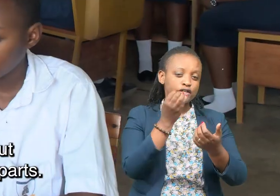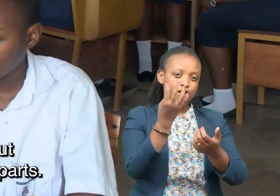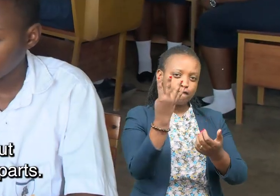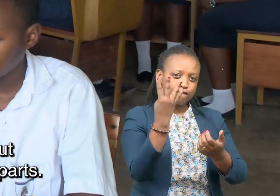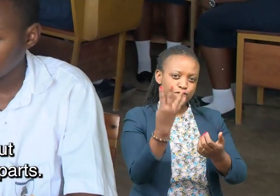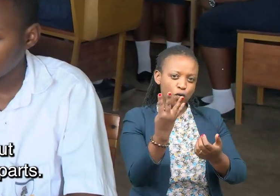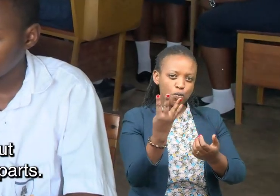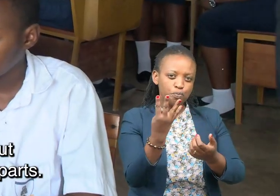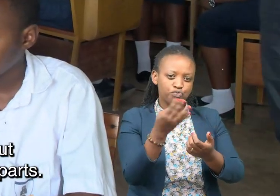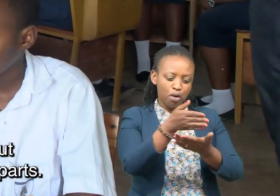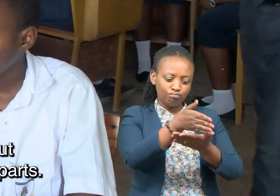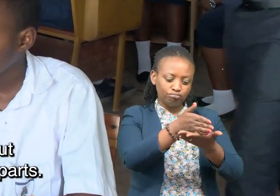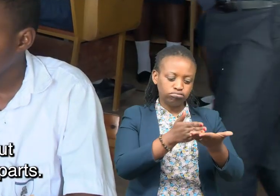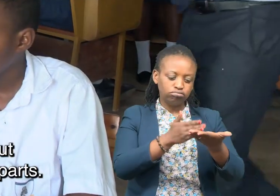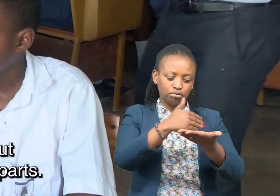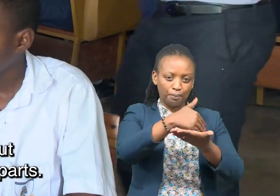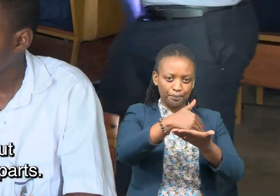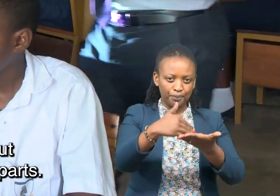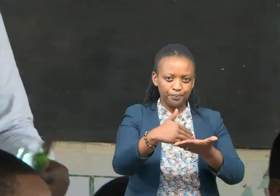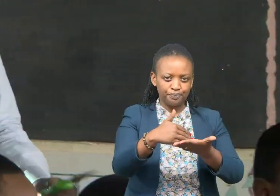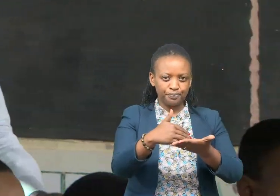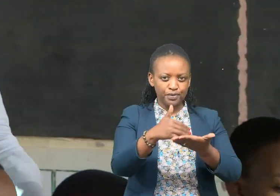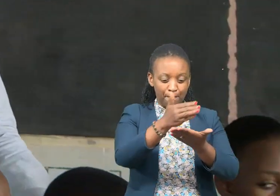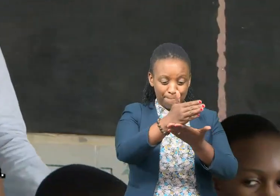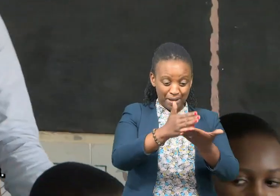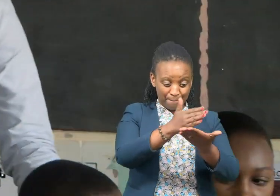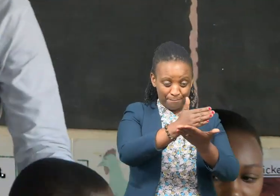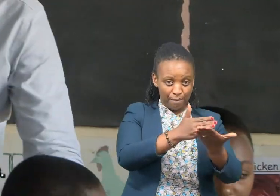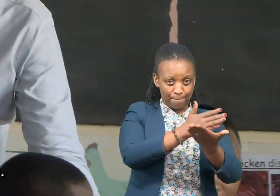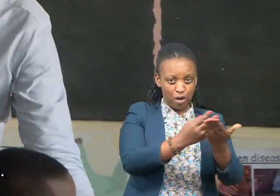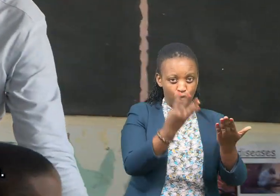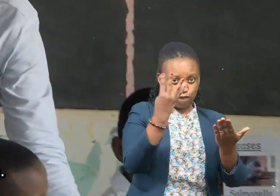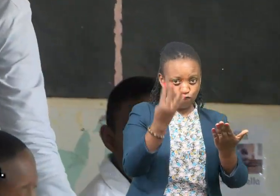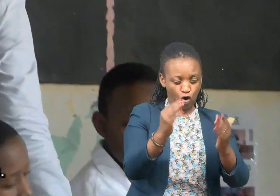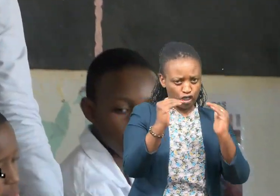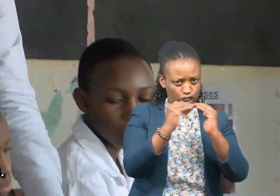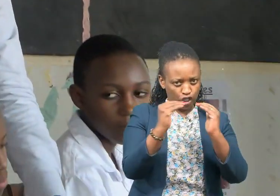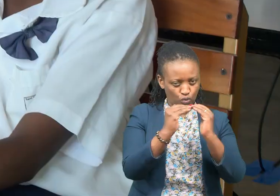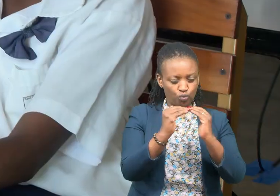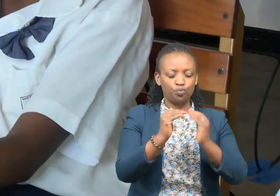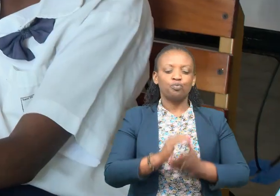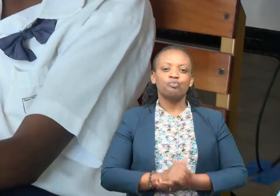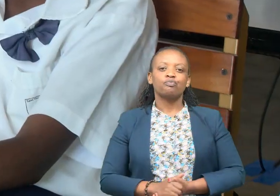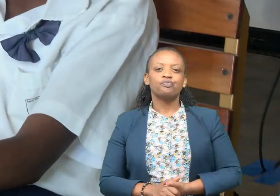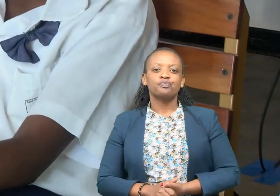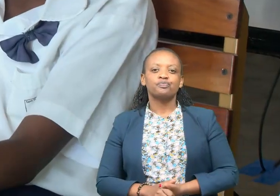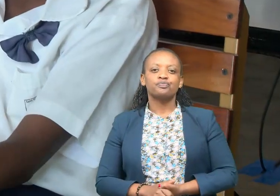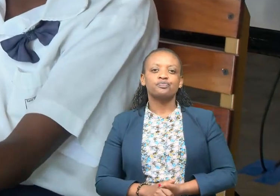orange into 4 parts, 4 equal parts.